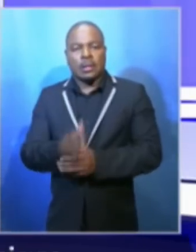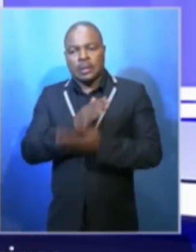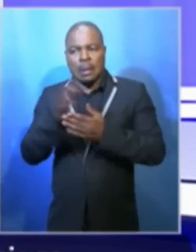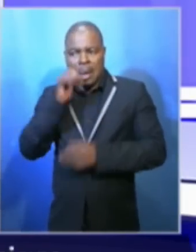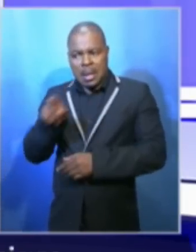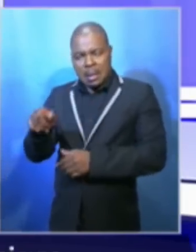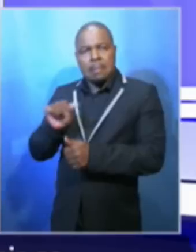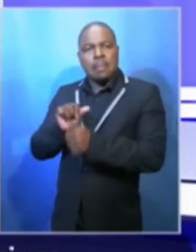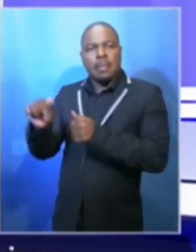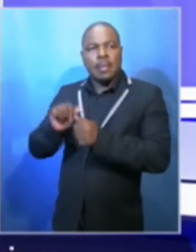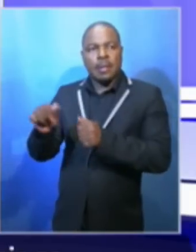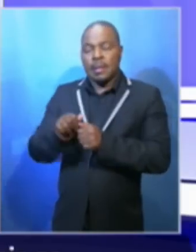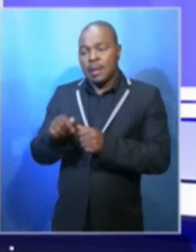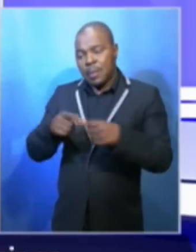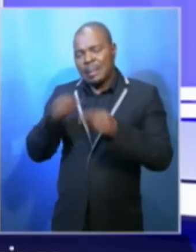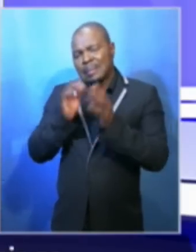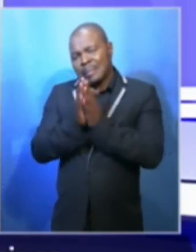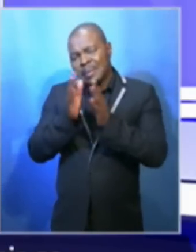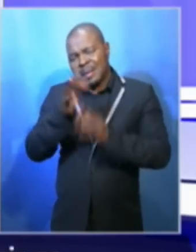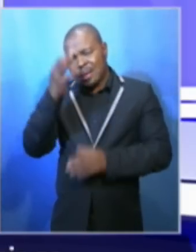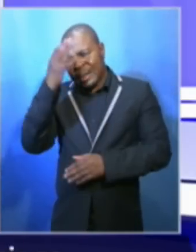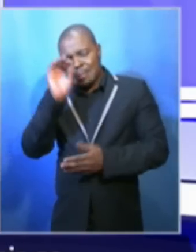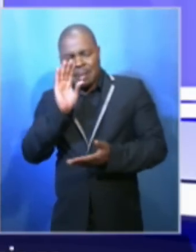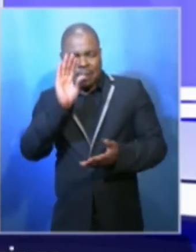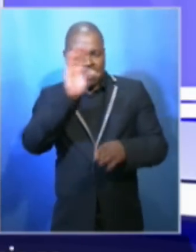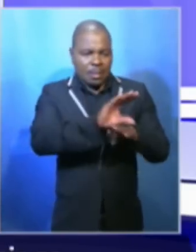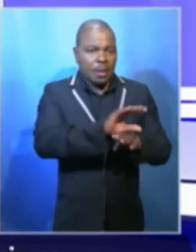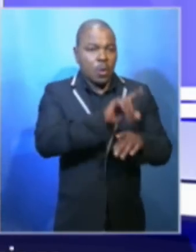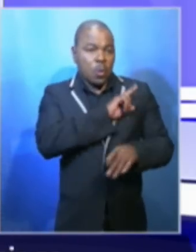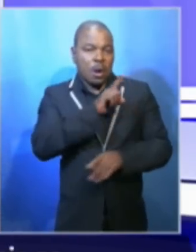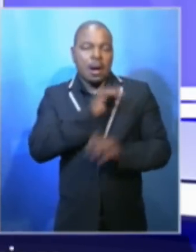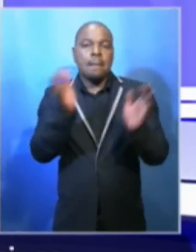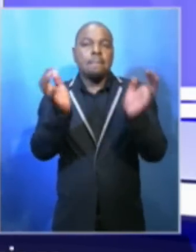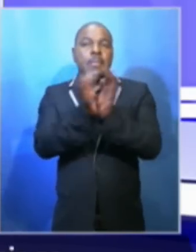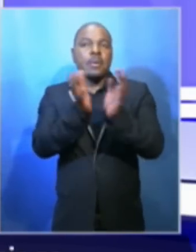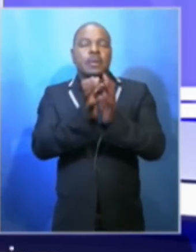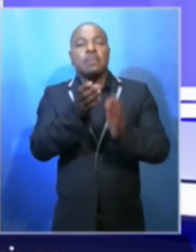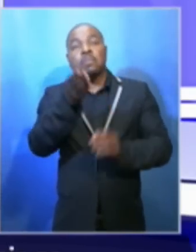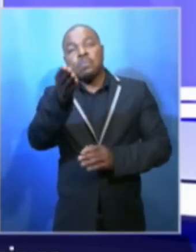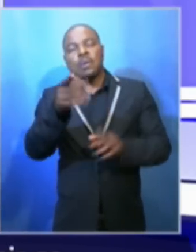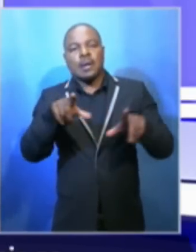rotloetsa peeletso jaaka ba tsene kokwano e ka ga merero ya tshipi kwa Cape Town.